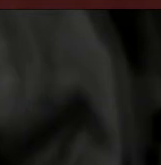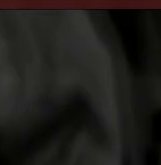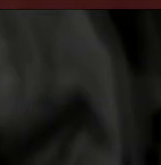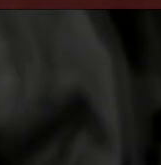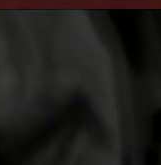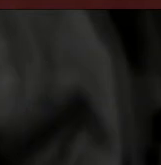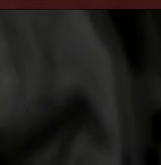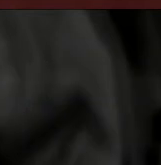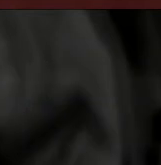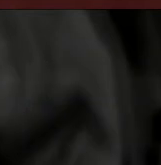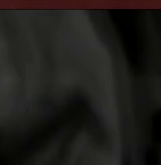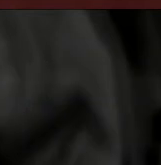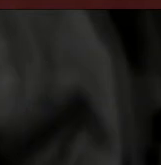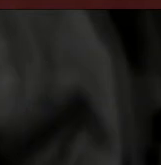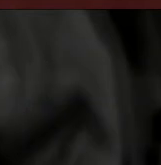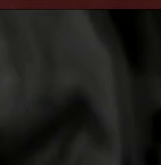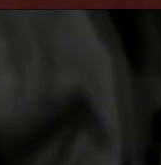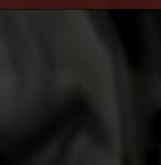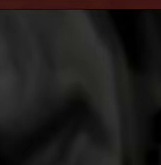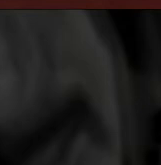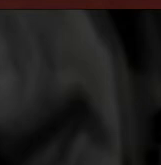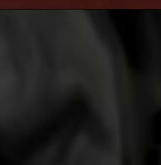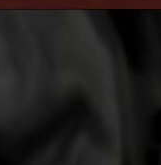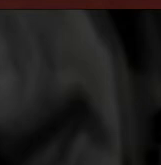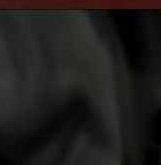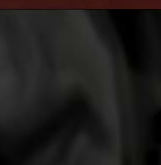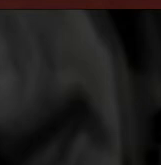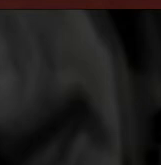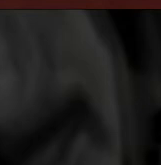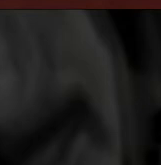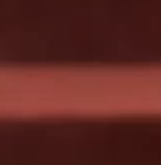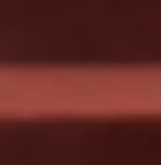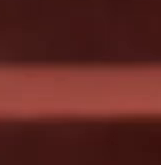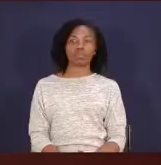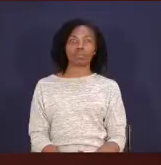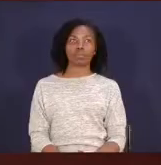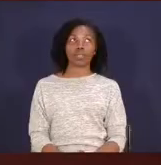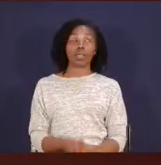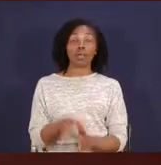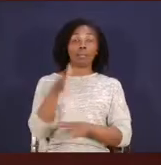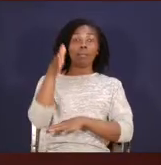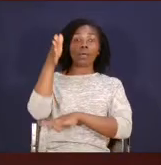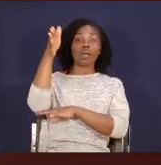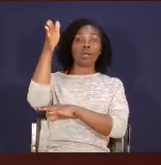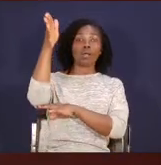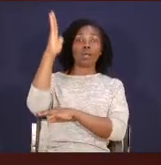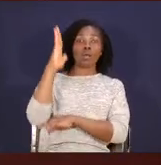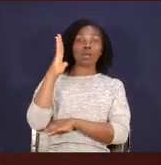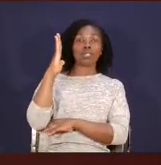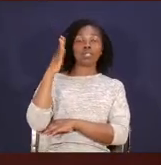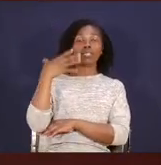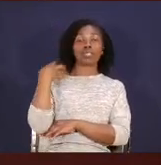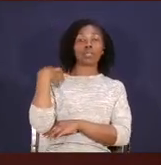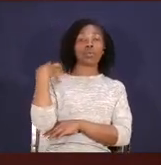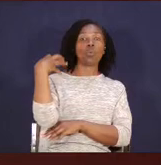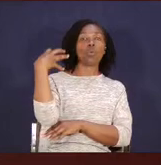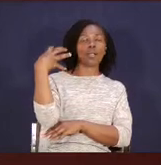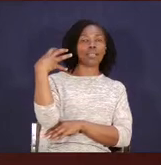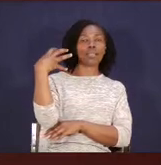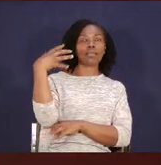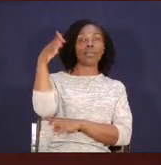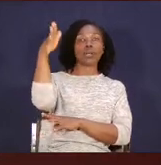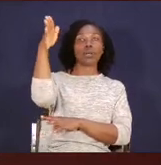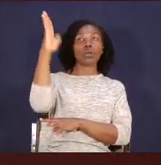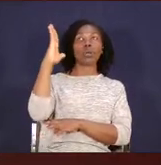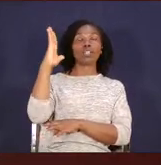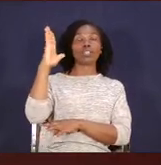he went on his journey. The wealth of God or the abundance of God was not put